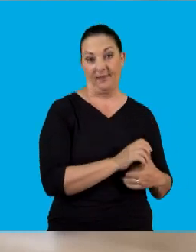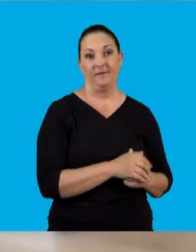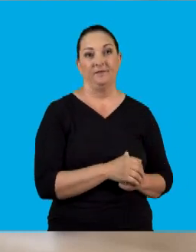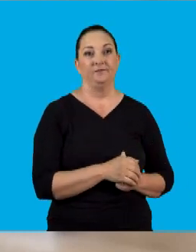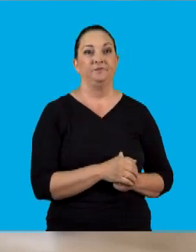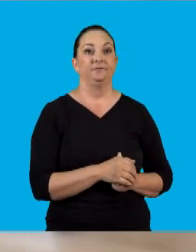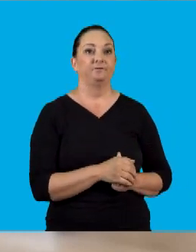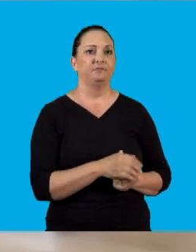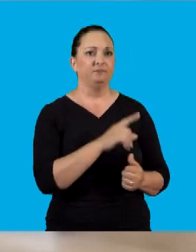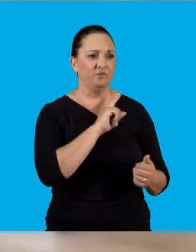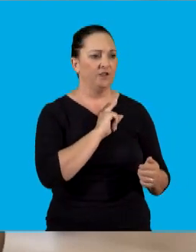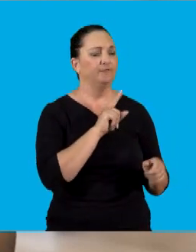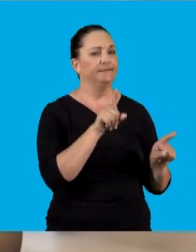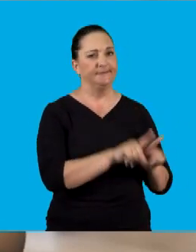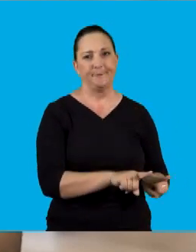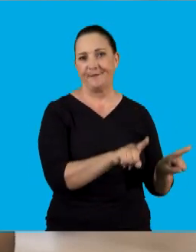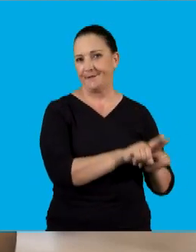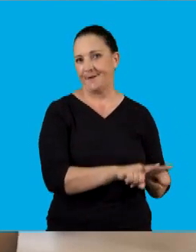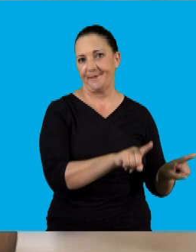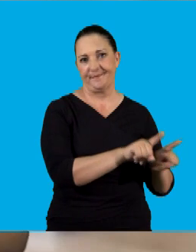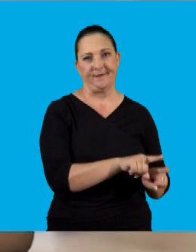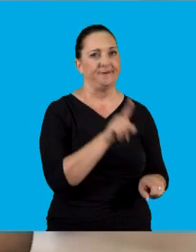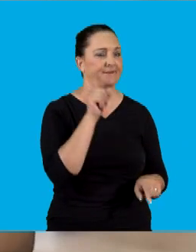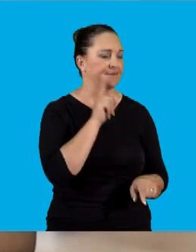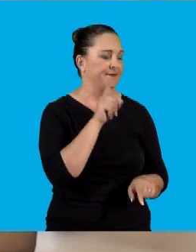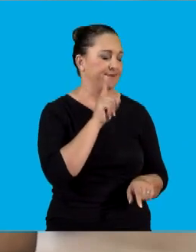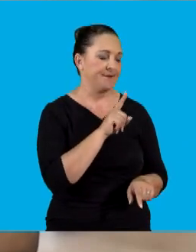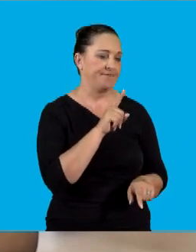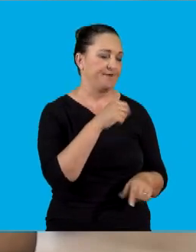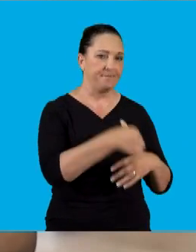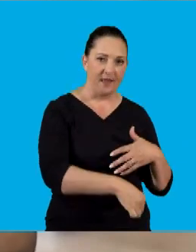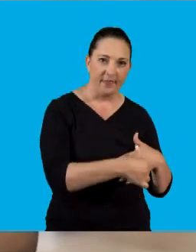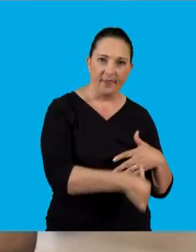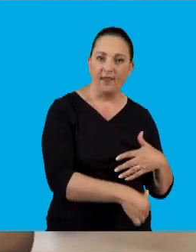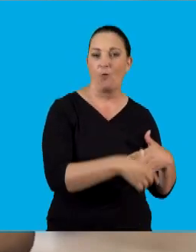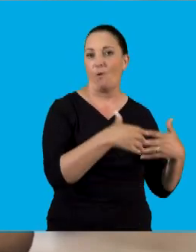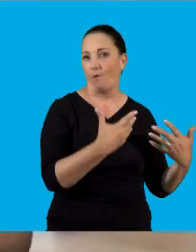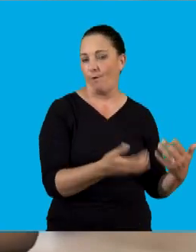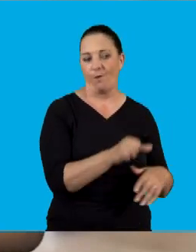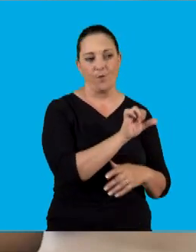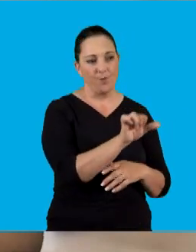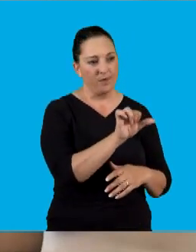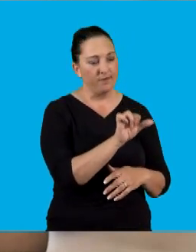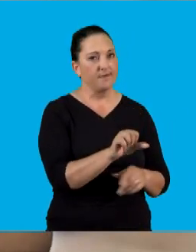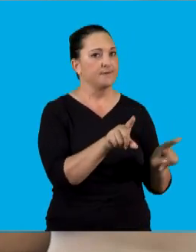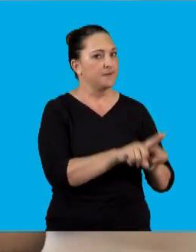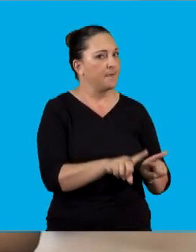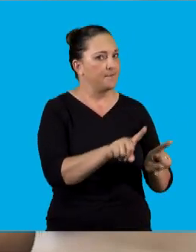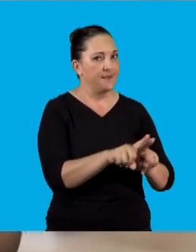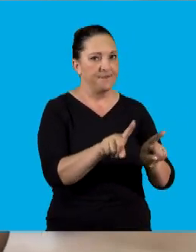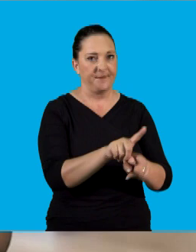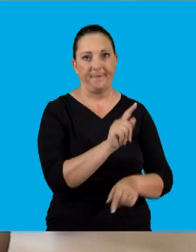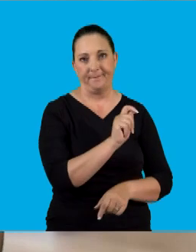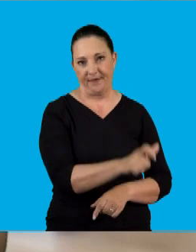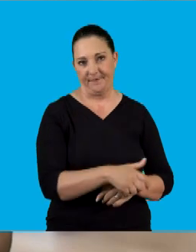that payment is consistent. Surely if it's monthly, you get your salary on a monthly basis if you work under the formal